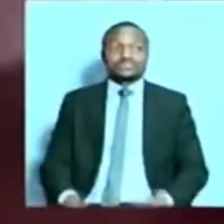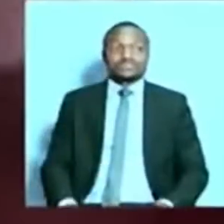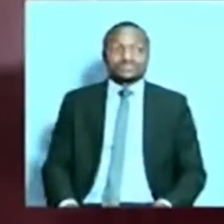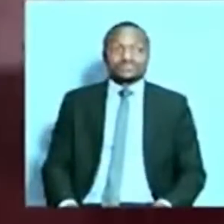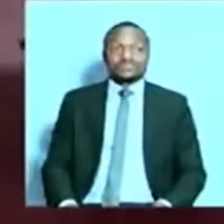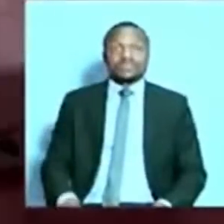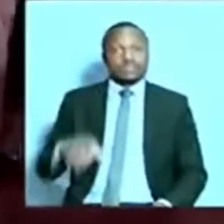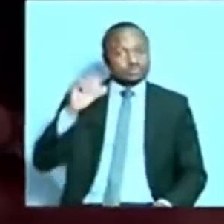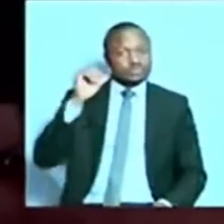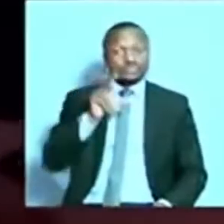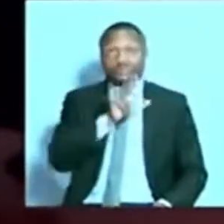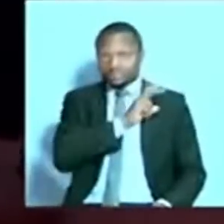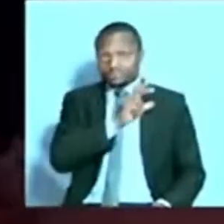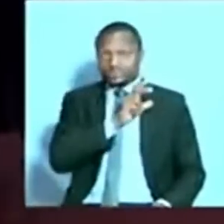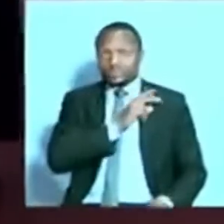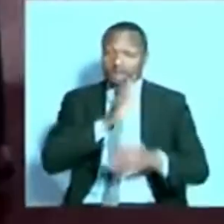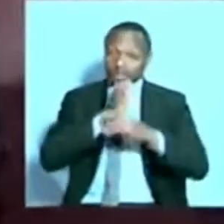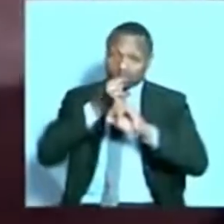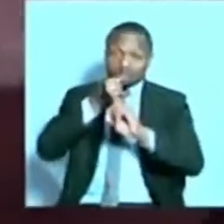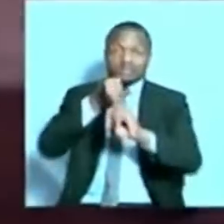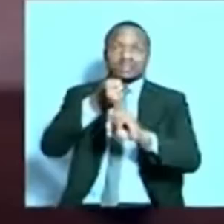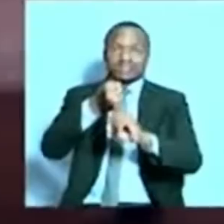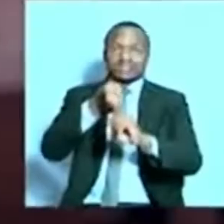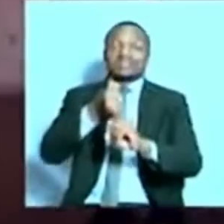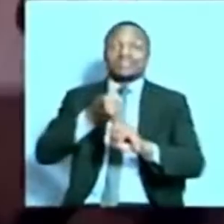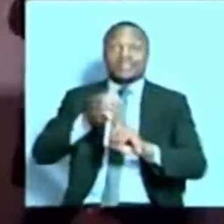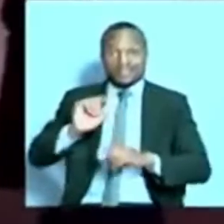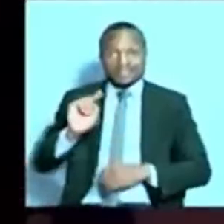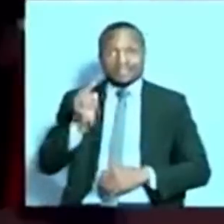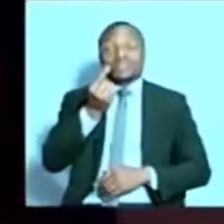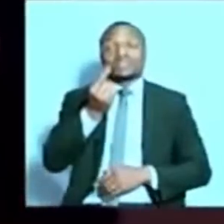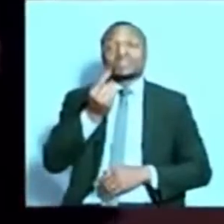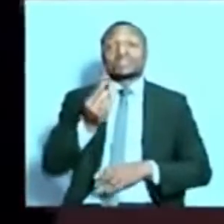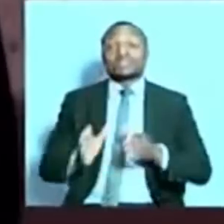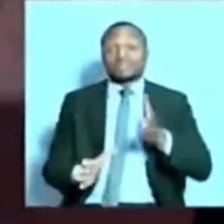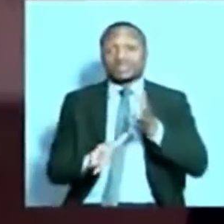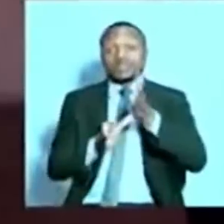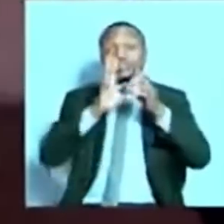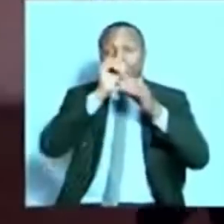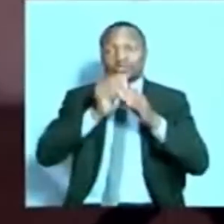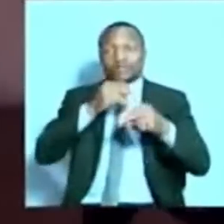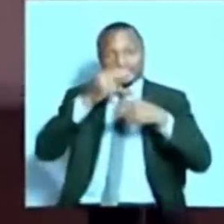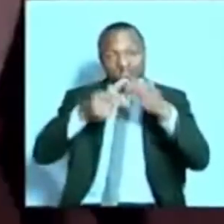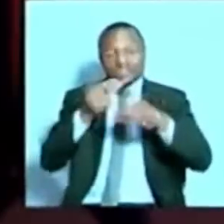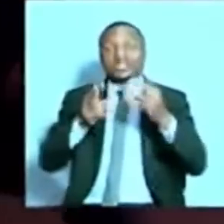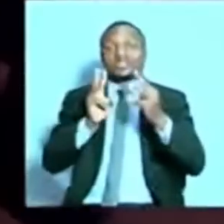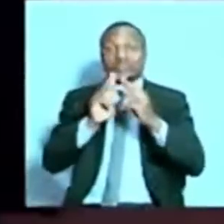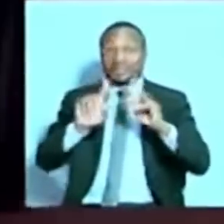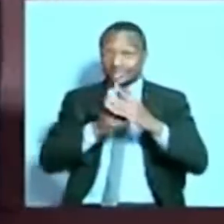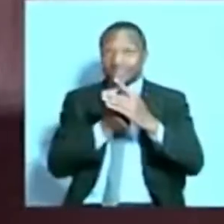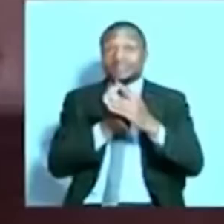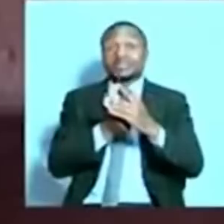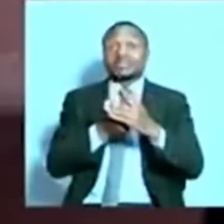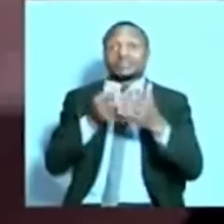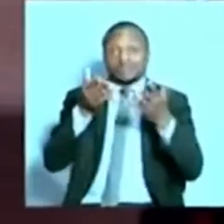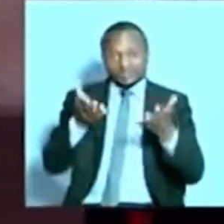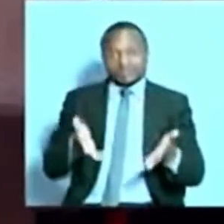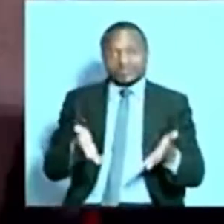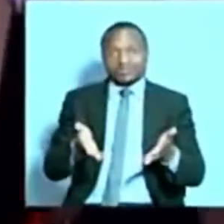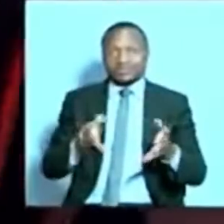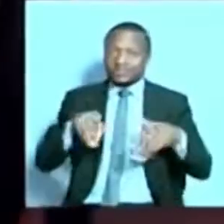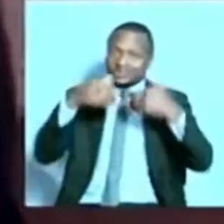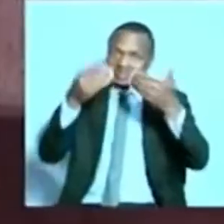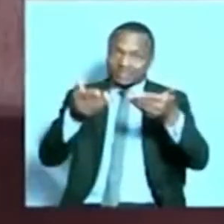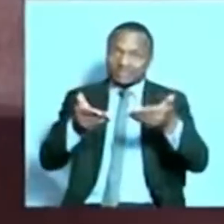the Sergeant at Arms leading the First Deputy Speaker. That means business is about to commence. Colette and I will be on hand to give you